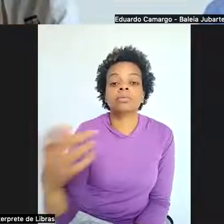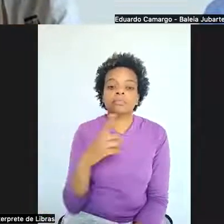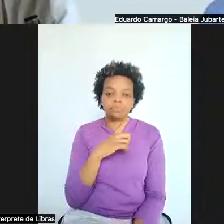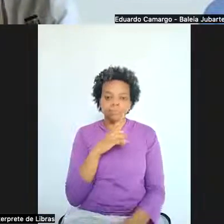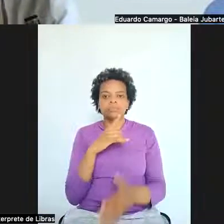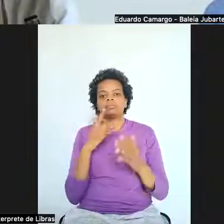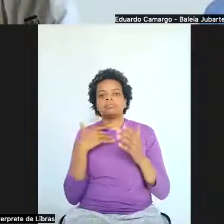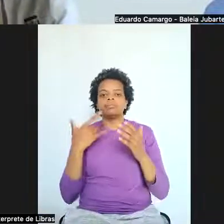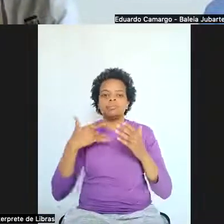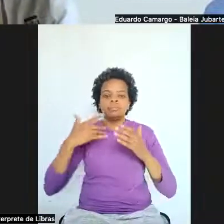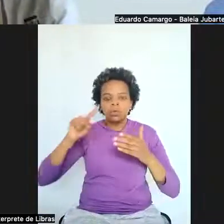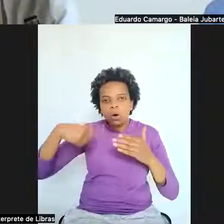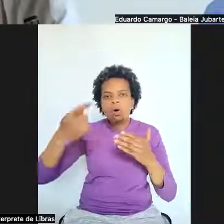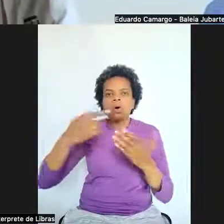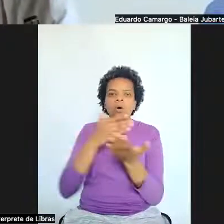But we're still